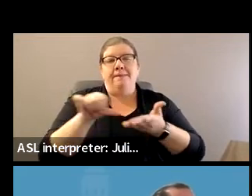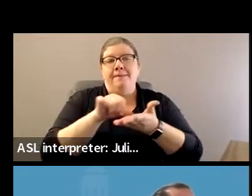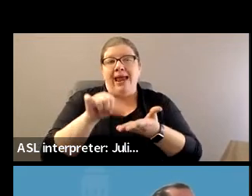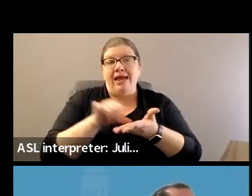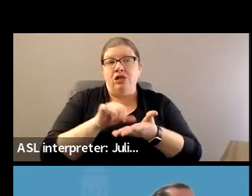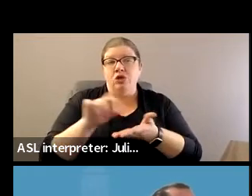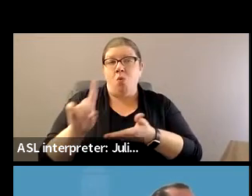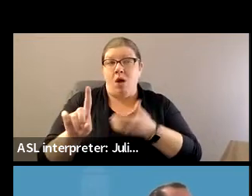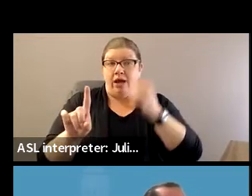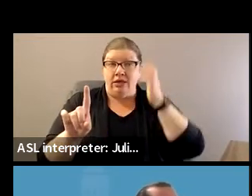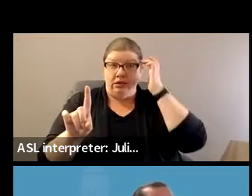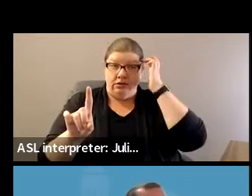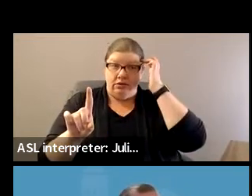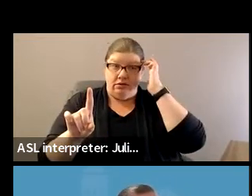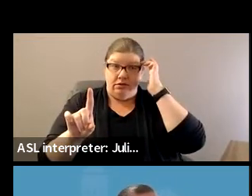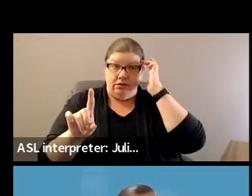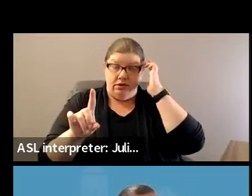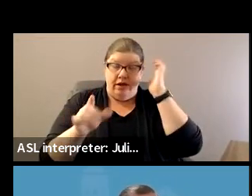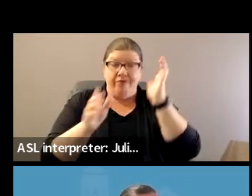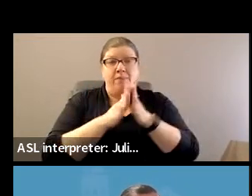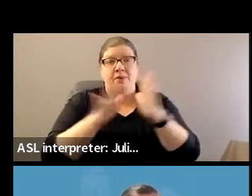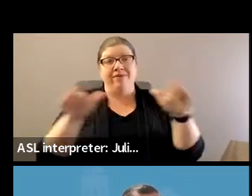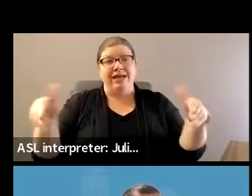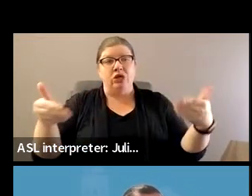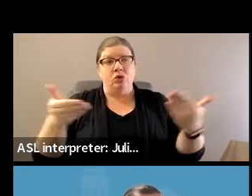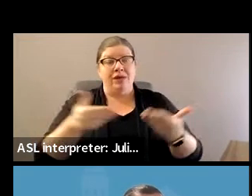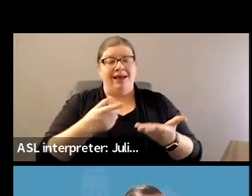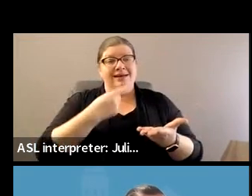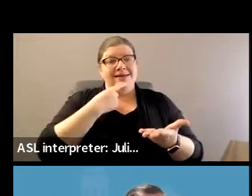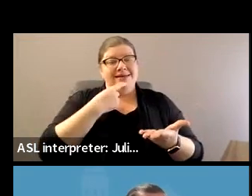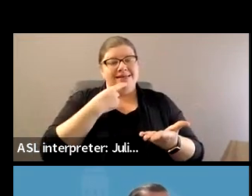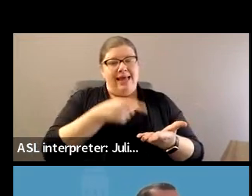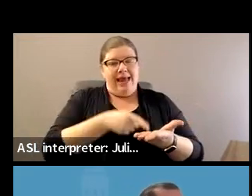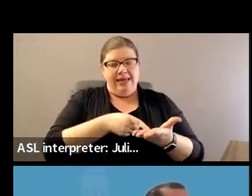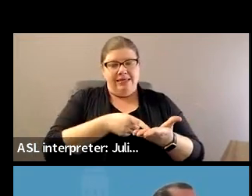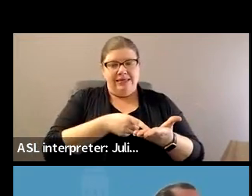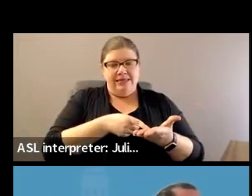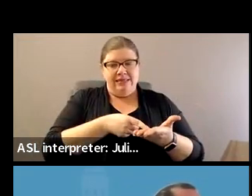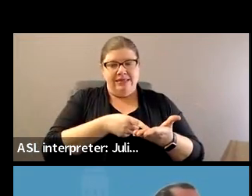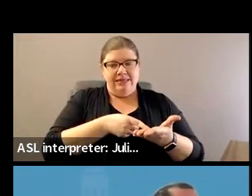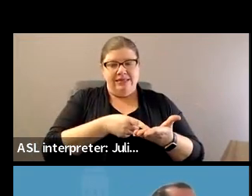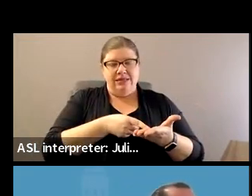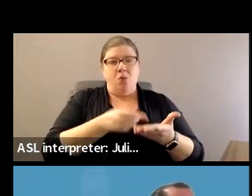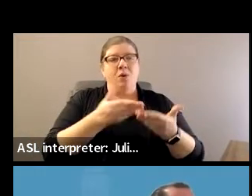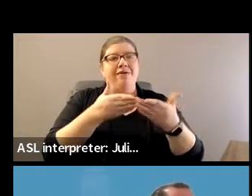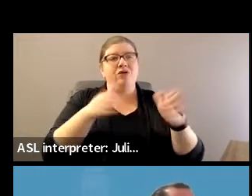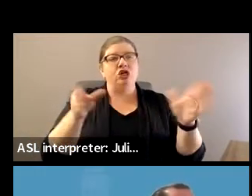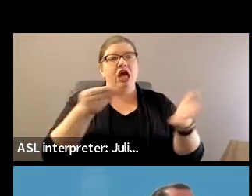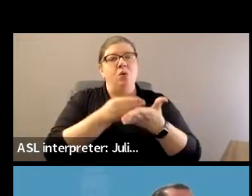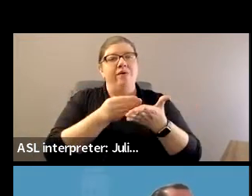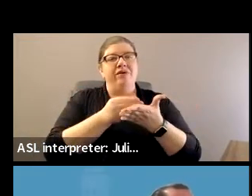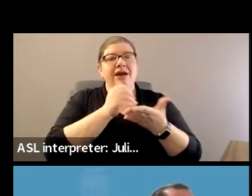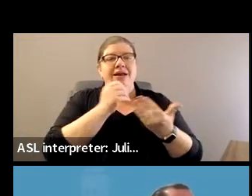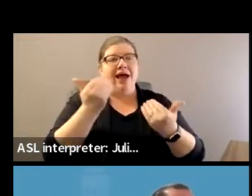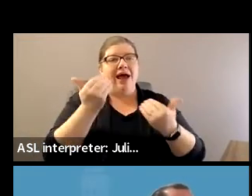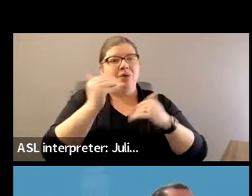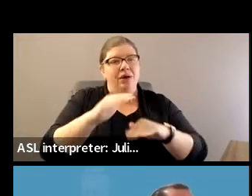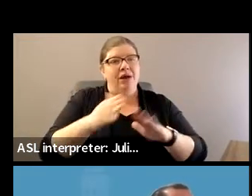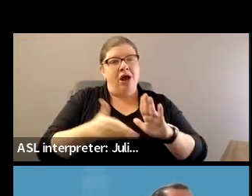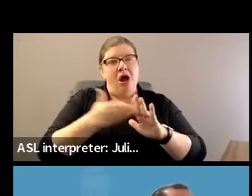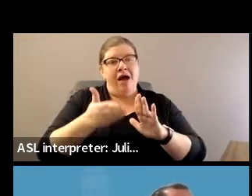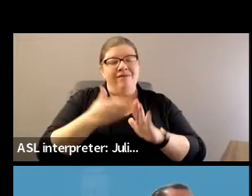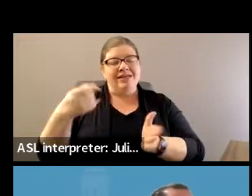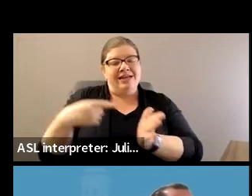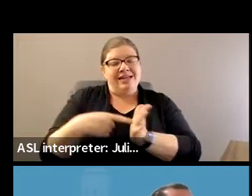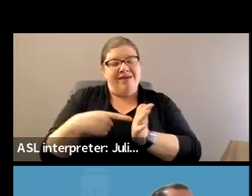number 1 of your booklet, the introduction, it says that we have a general fund unrestricted operating deficit